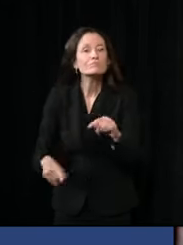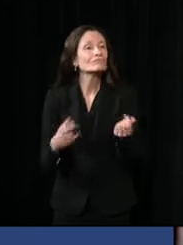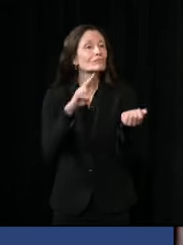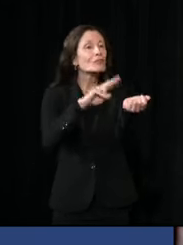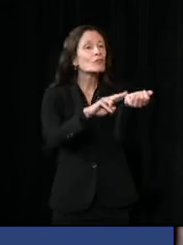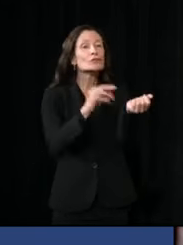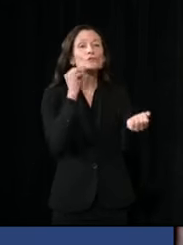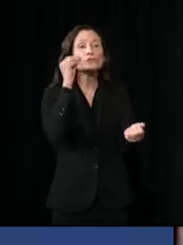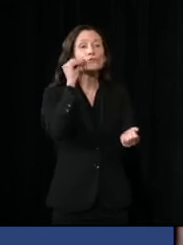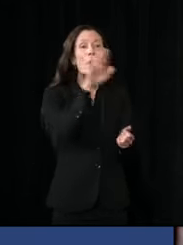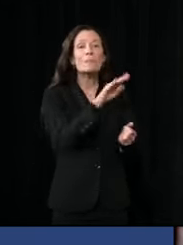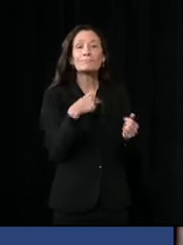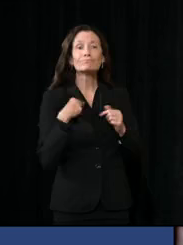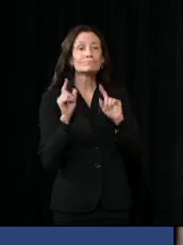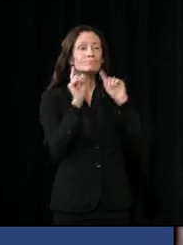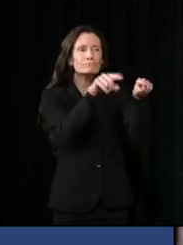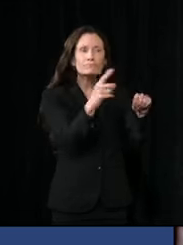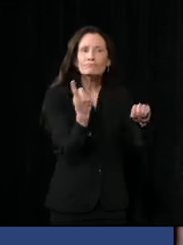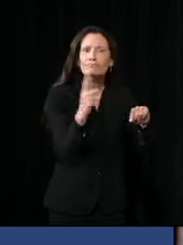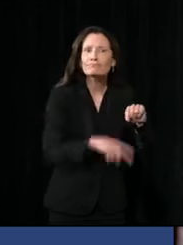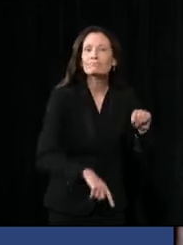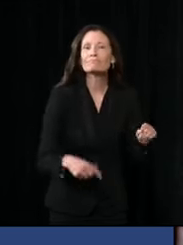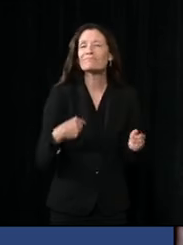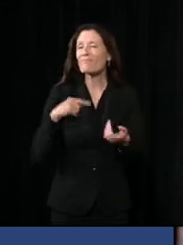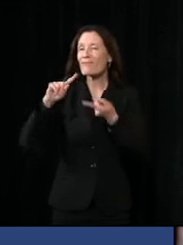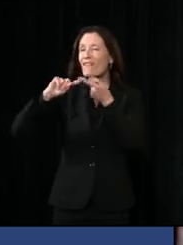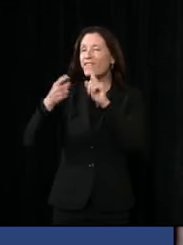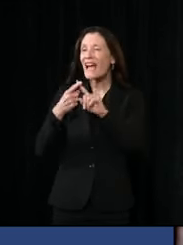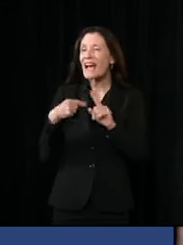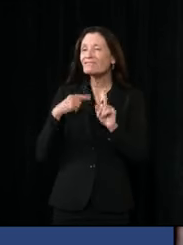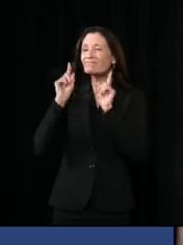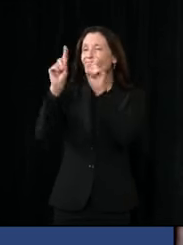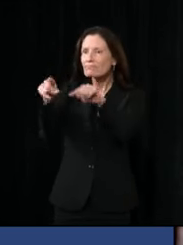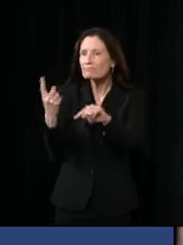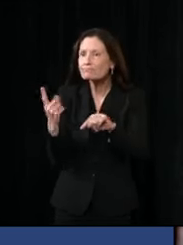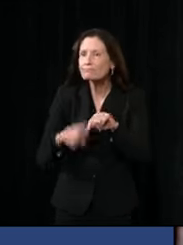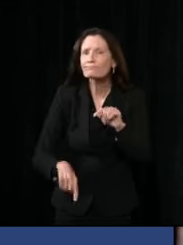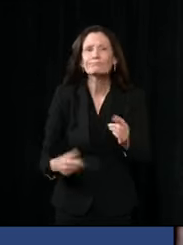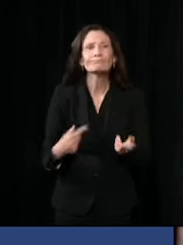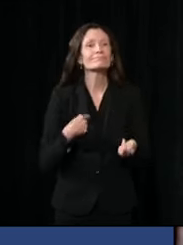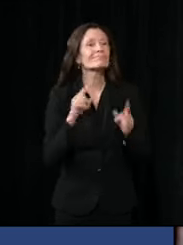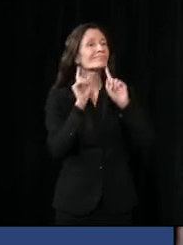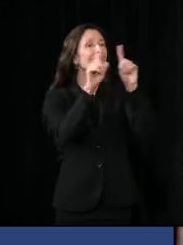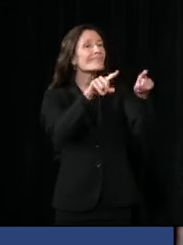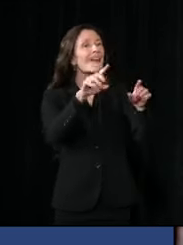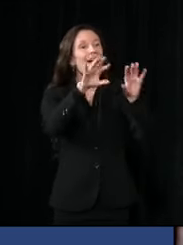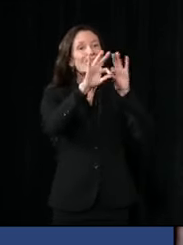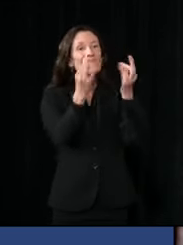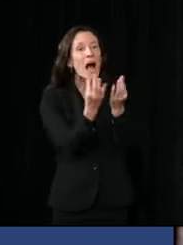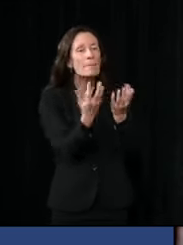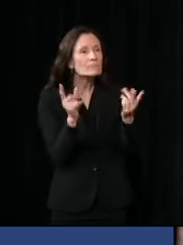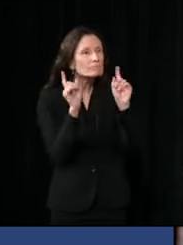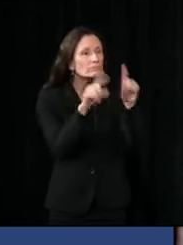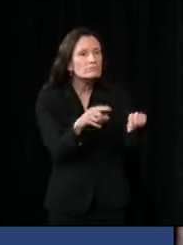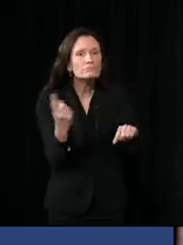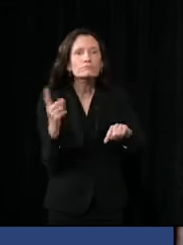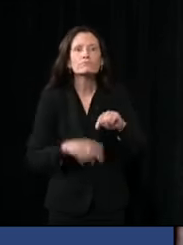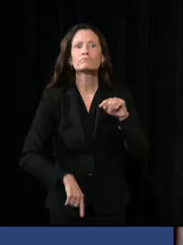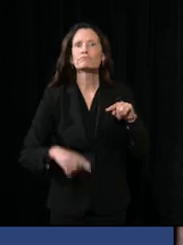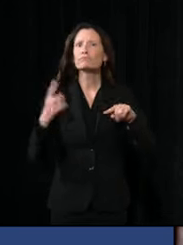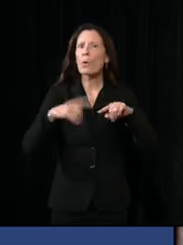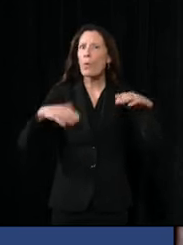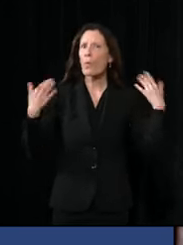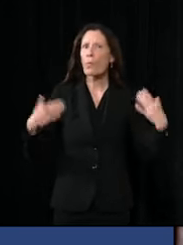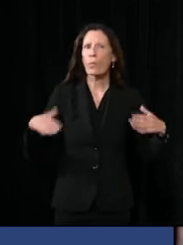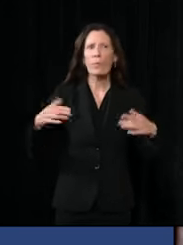vulnerable friends and family at our most fearful time. We closed thousands of businesses. Hey, I owned a business my